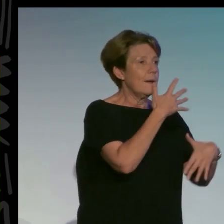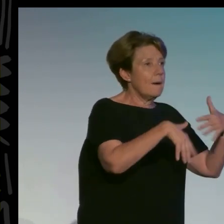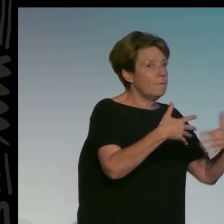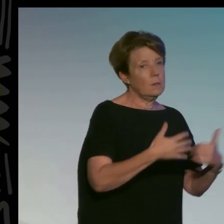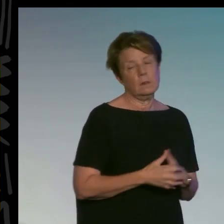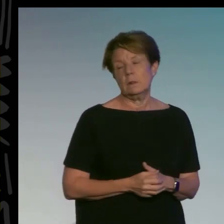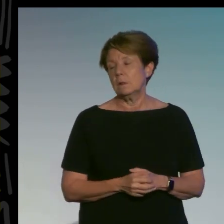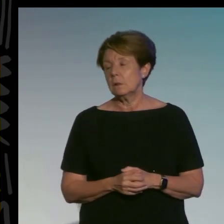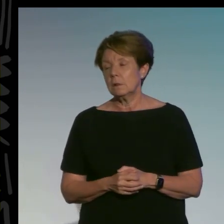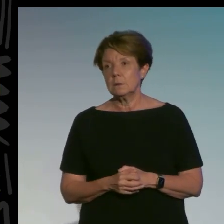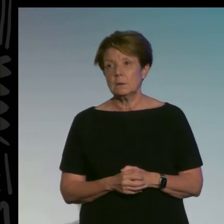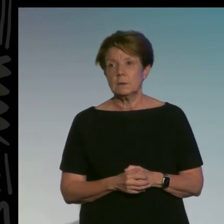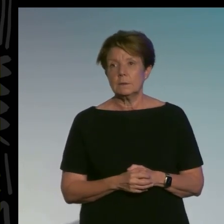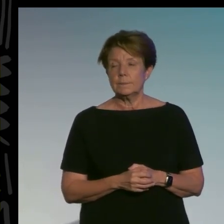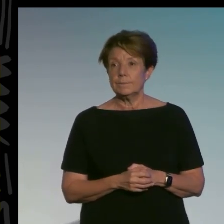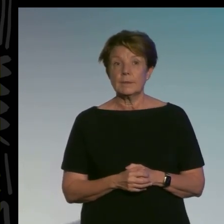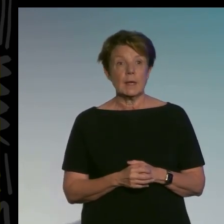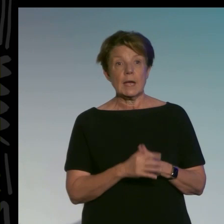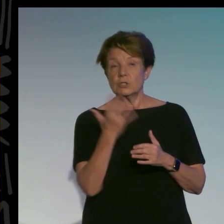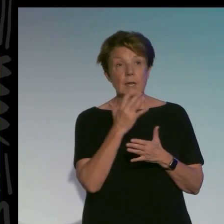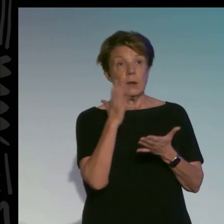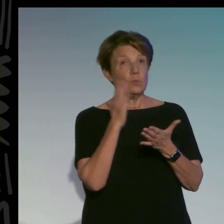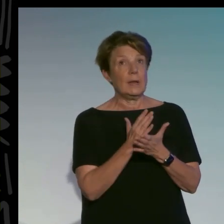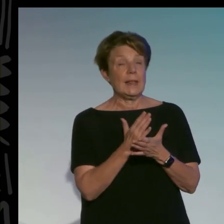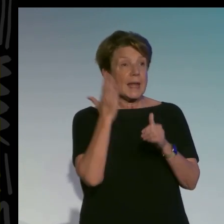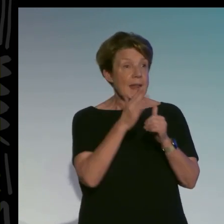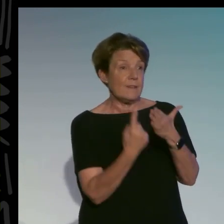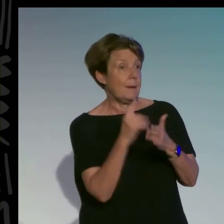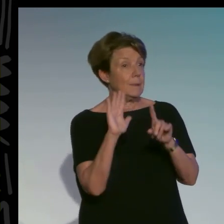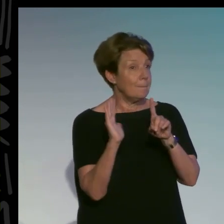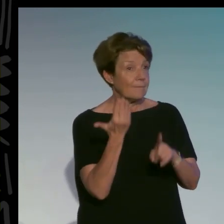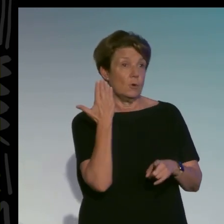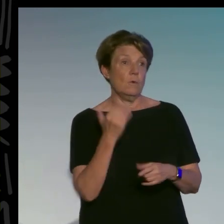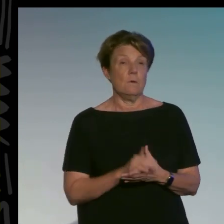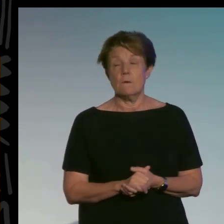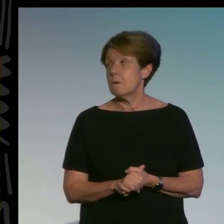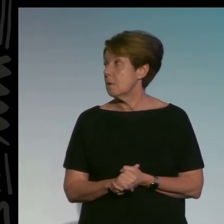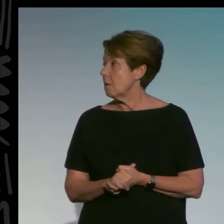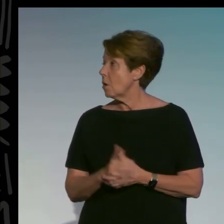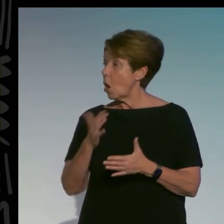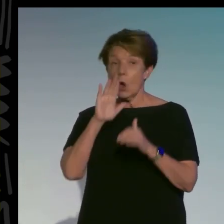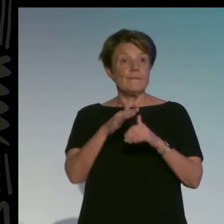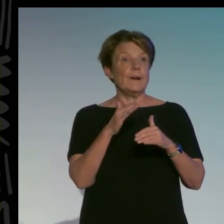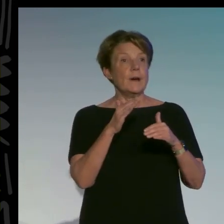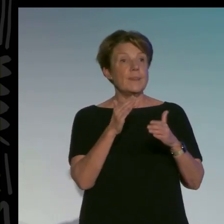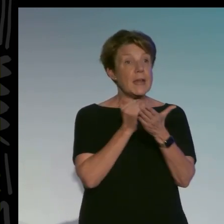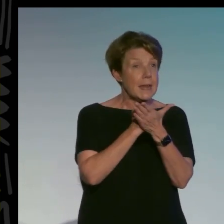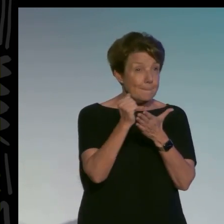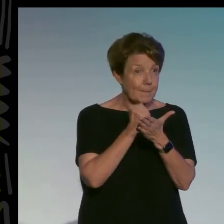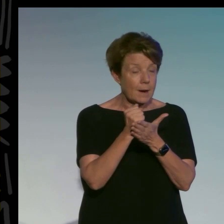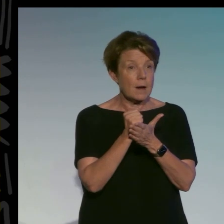belong here. It was responsible, it broke records, it was unprecedented in terms of having the highest number